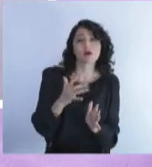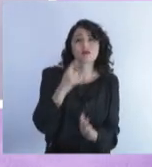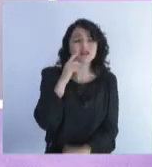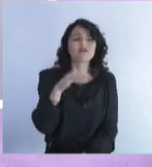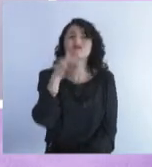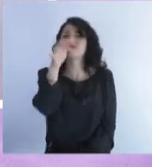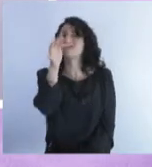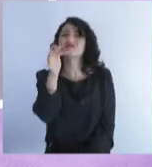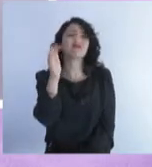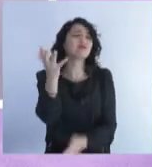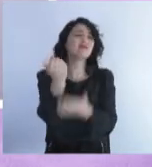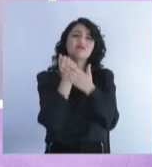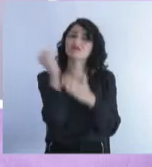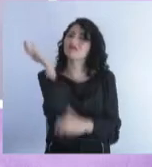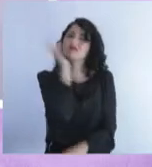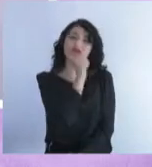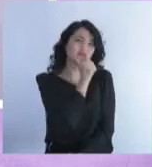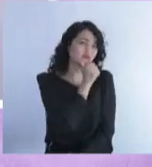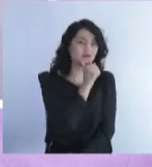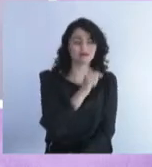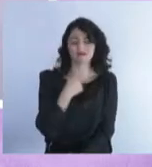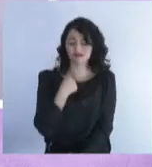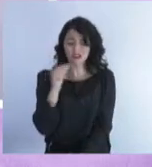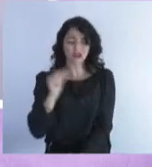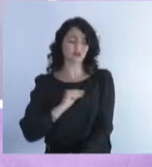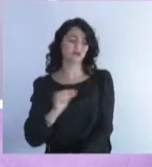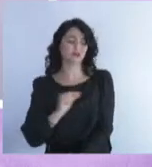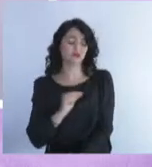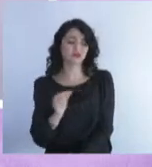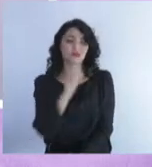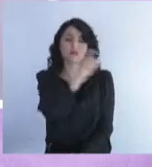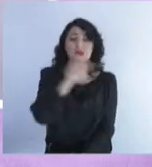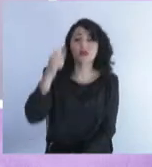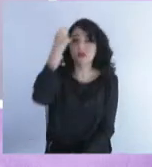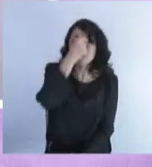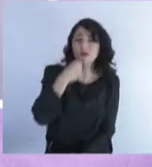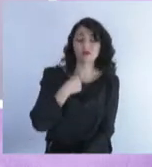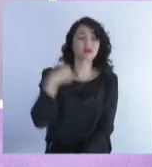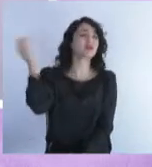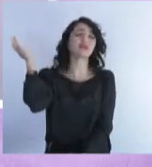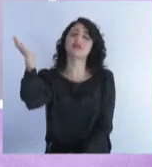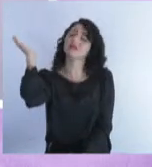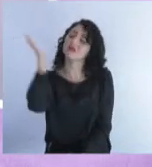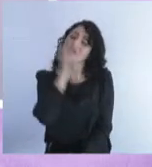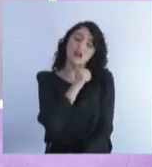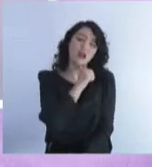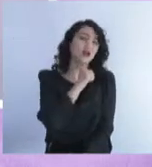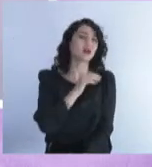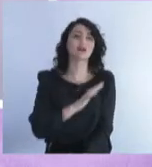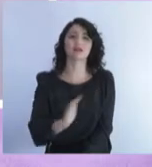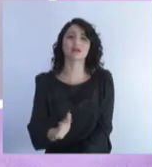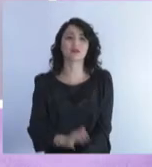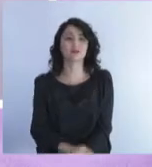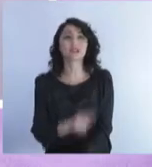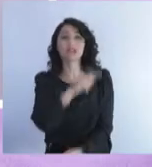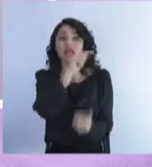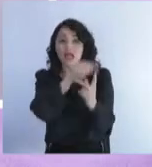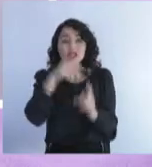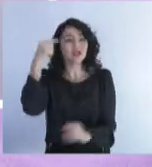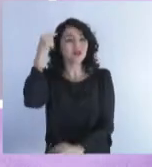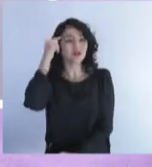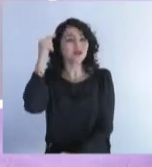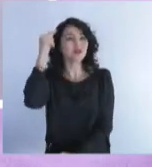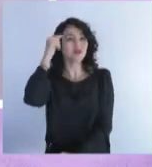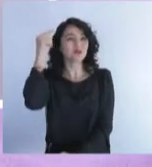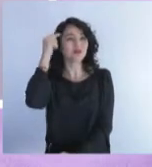it's hopeless. There's nothing I can do about it. Or no one cares about me. These are the kinds of thoughts that keep